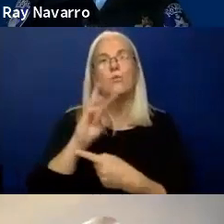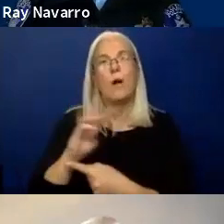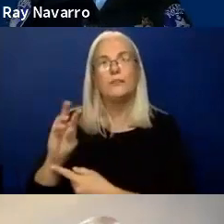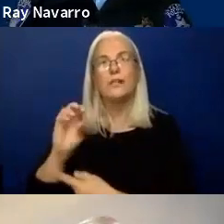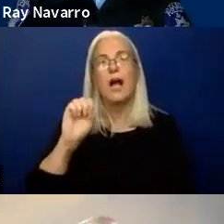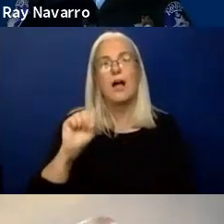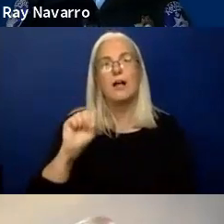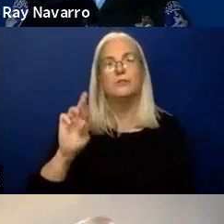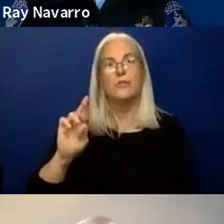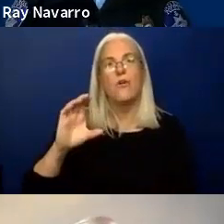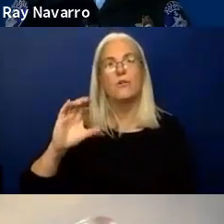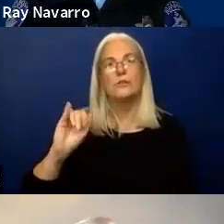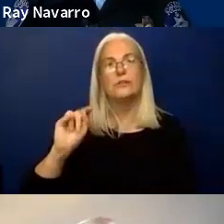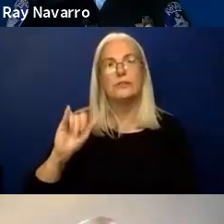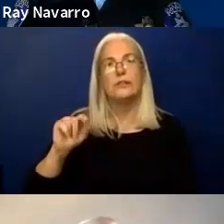srcity.org/evaczones.